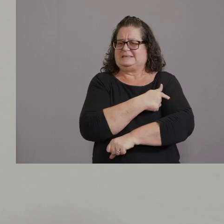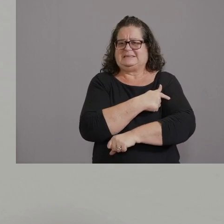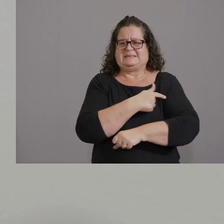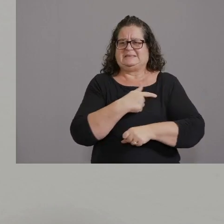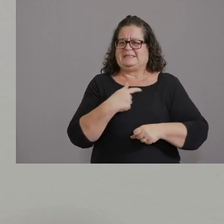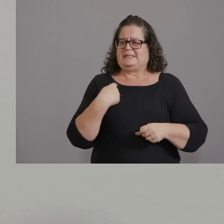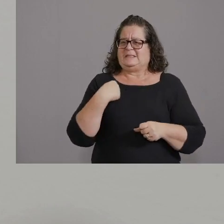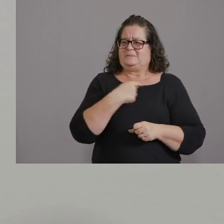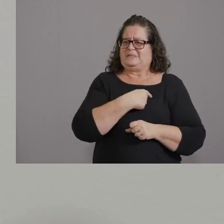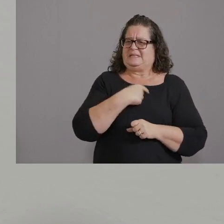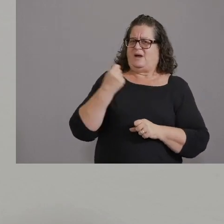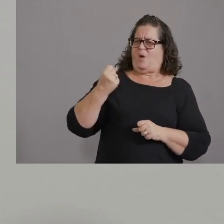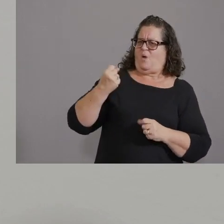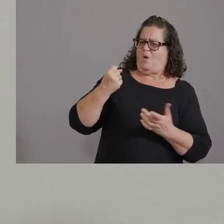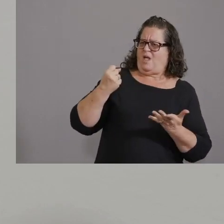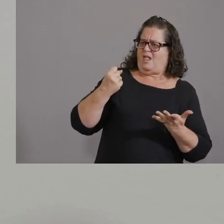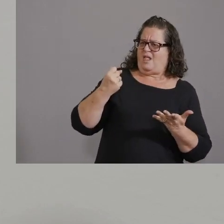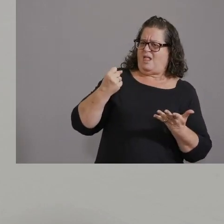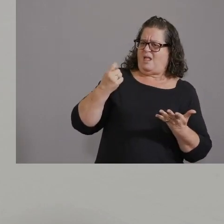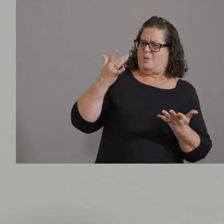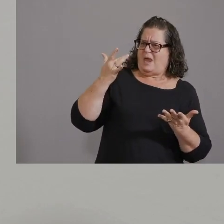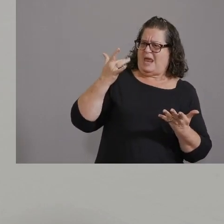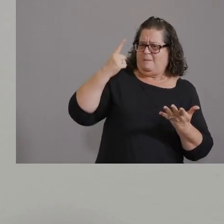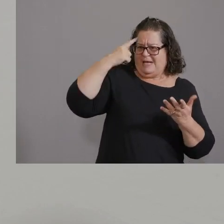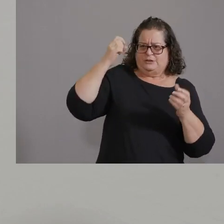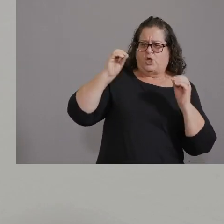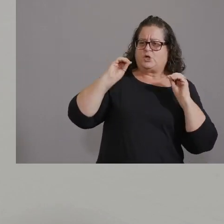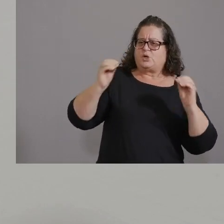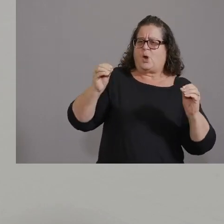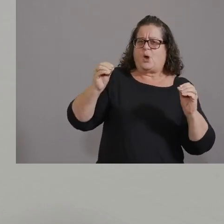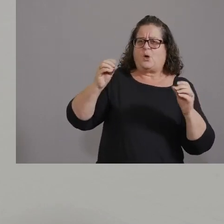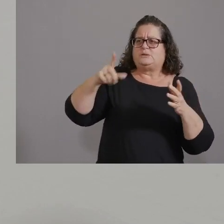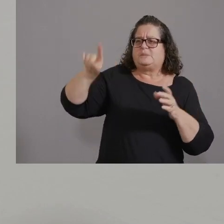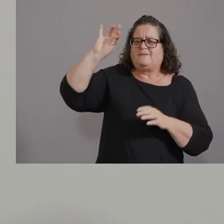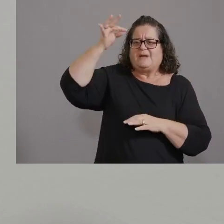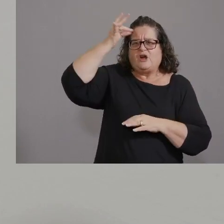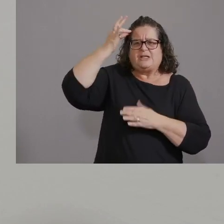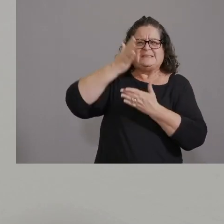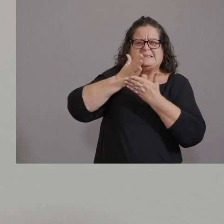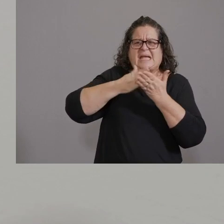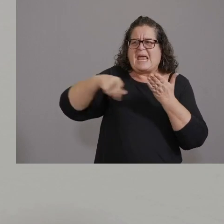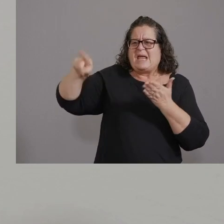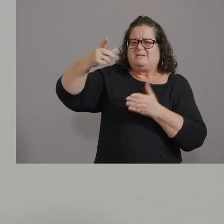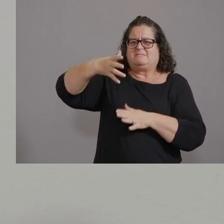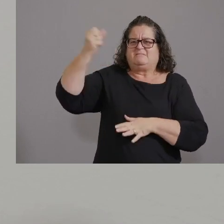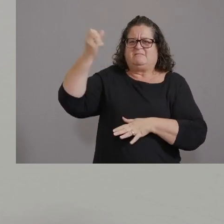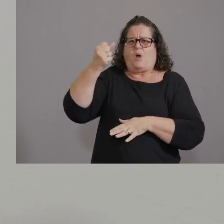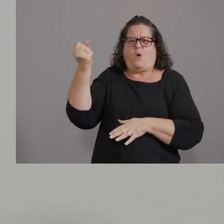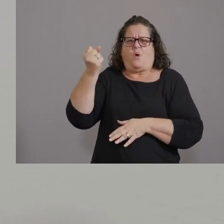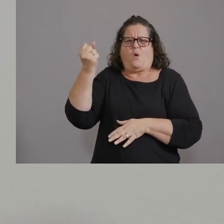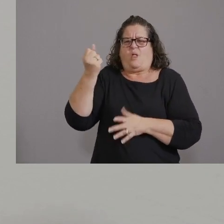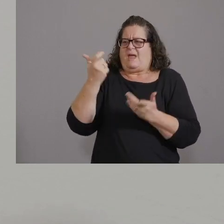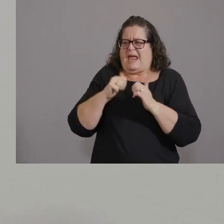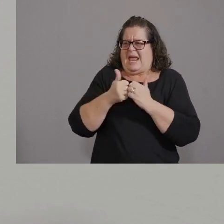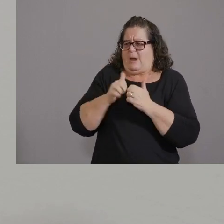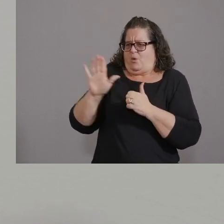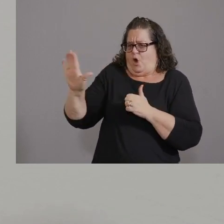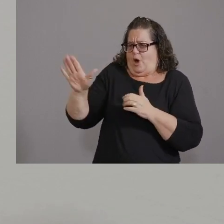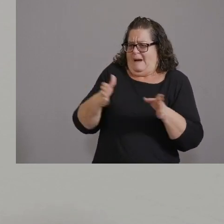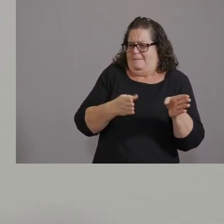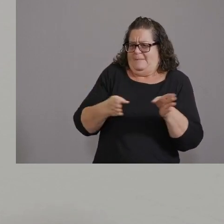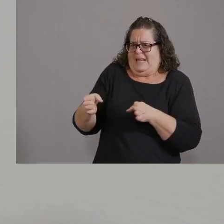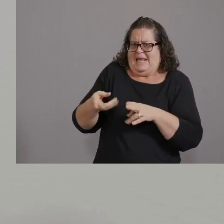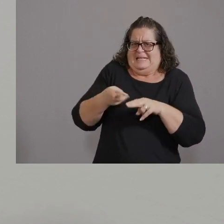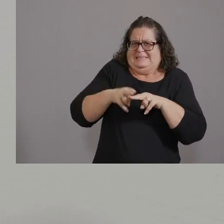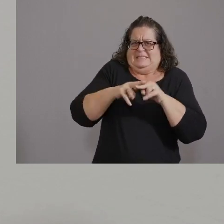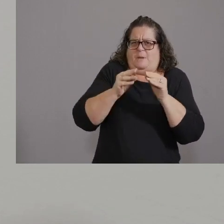no Federal Reserve doses. How does that affect your plan to expand our vaccine process here in